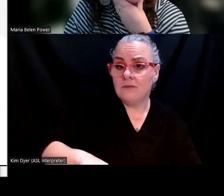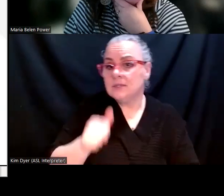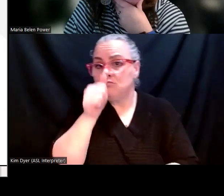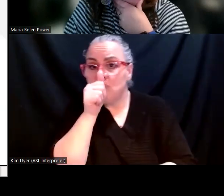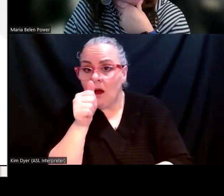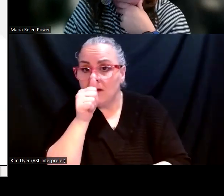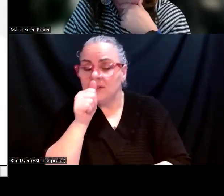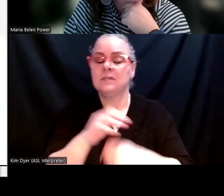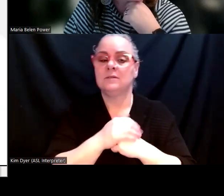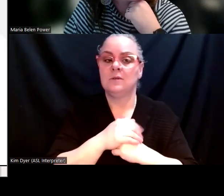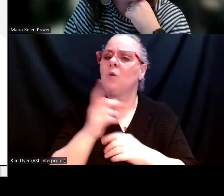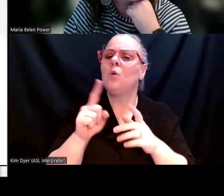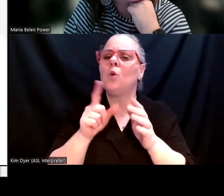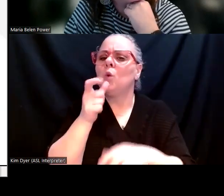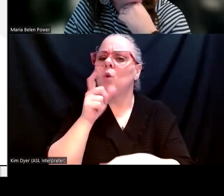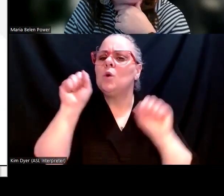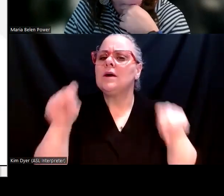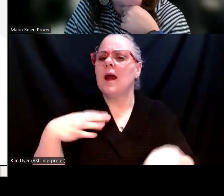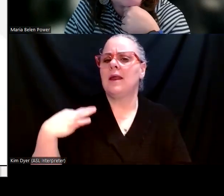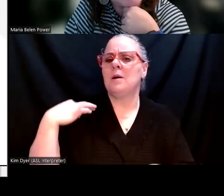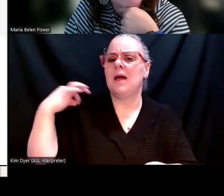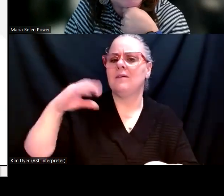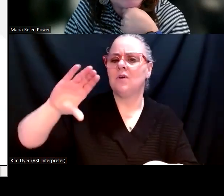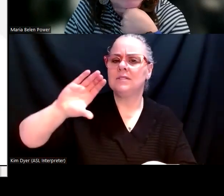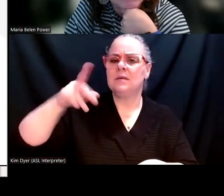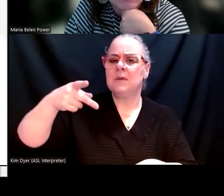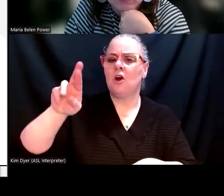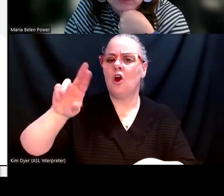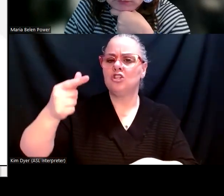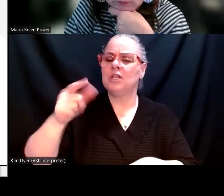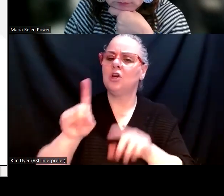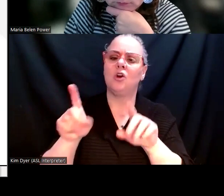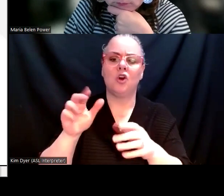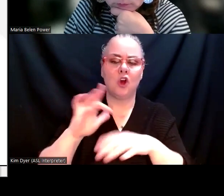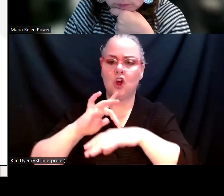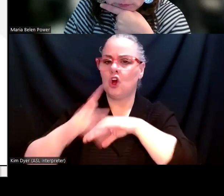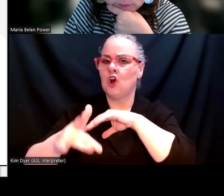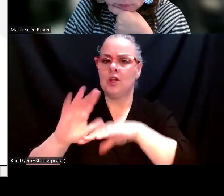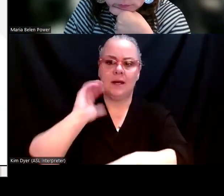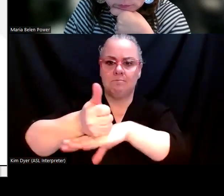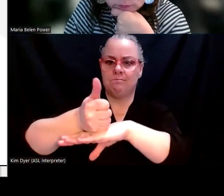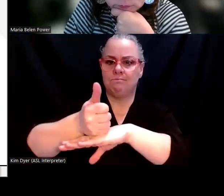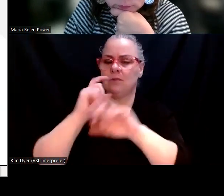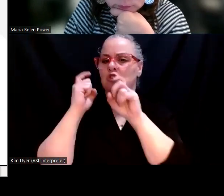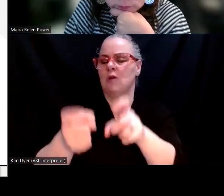cetera, are eligible to apply for CPRG early implementation grants?